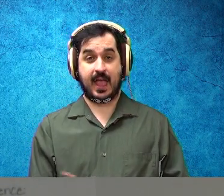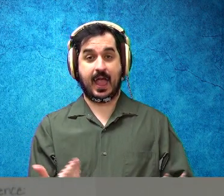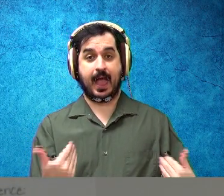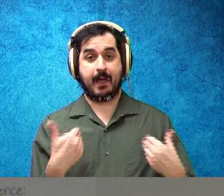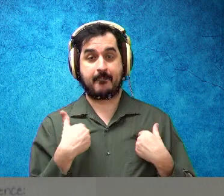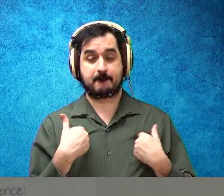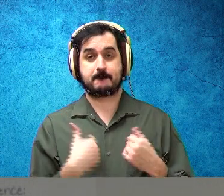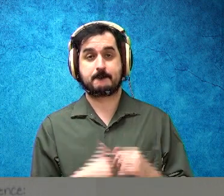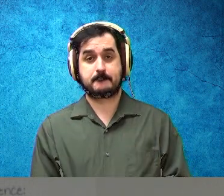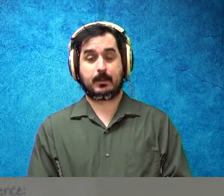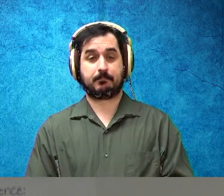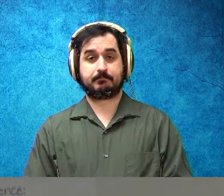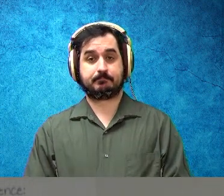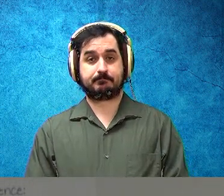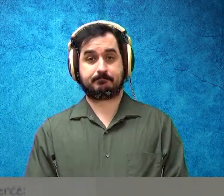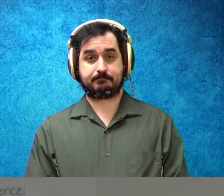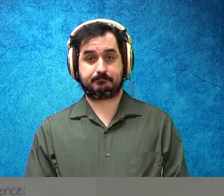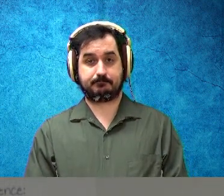have